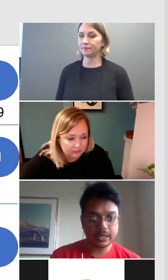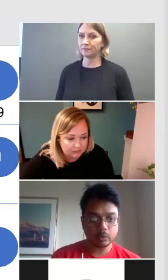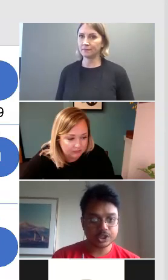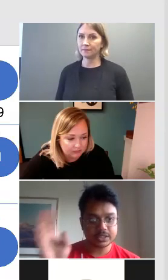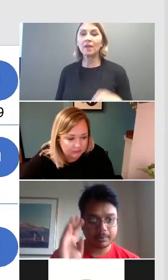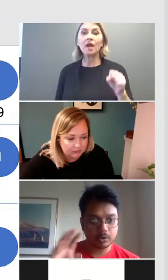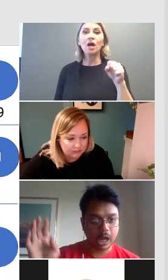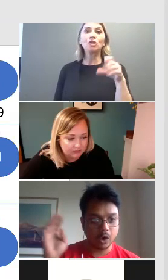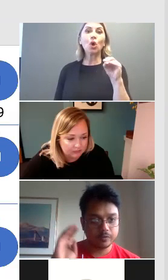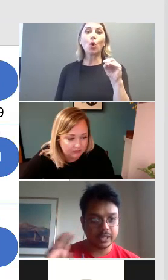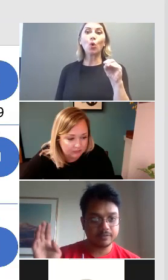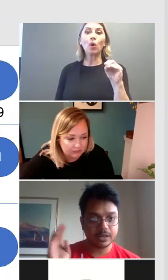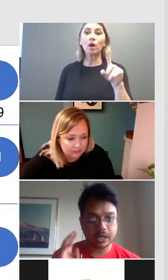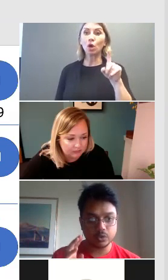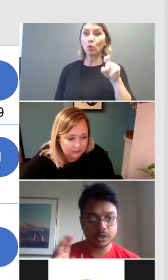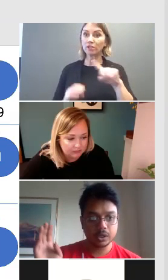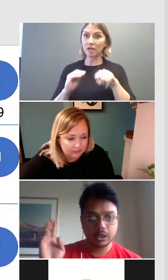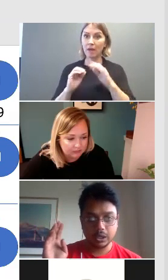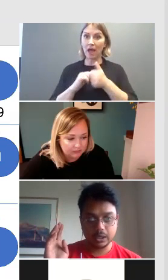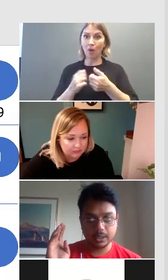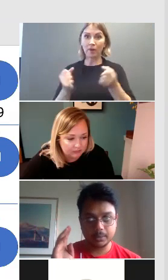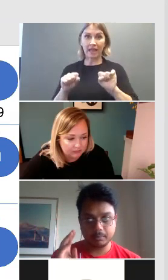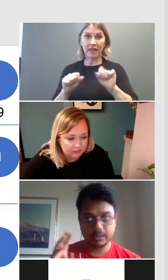Okay, so any questions about how we can figure out